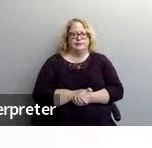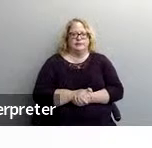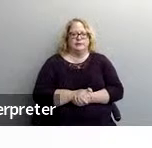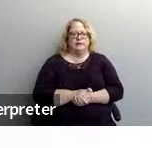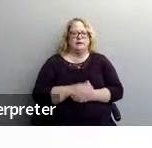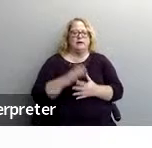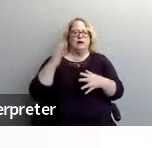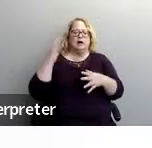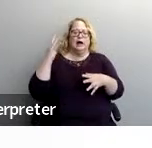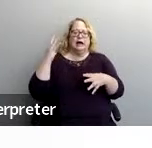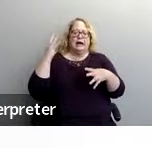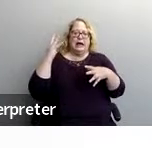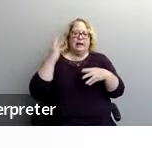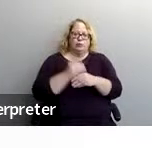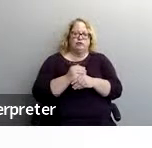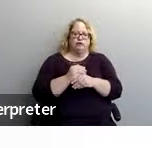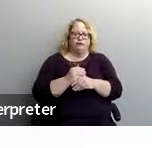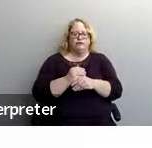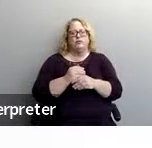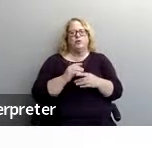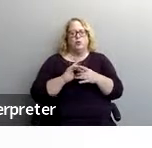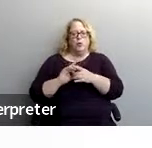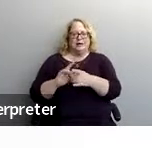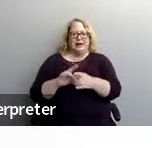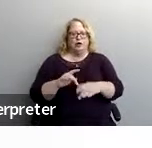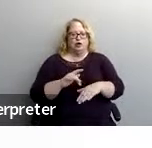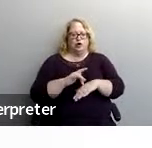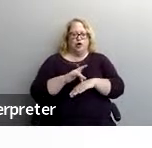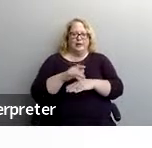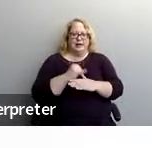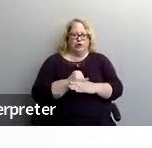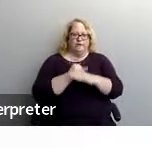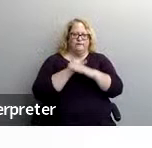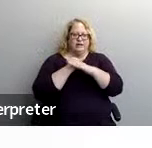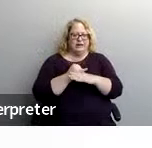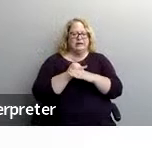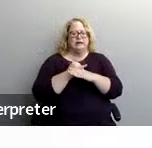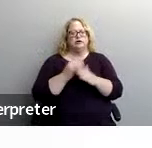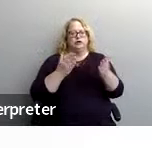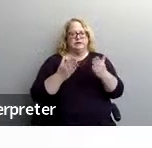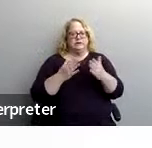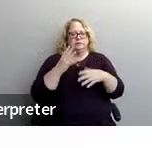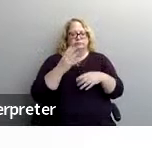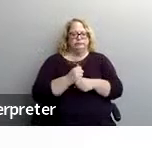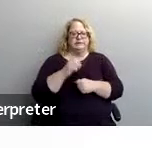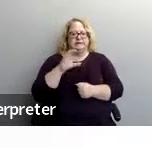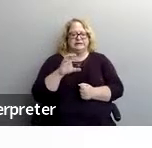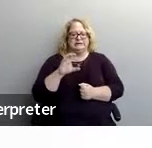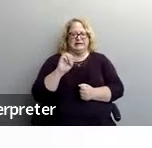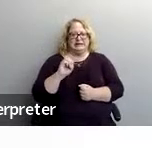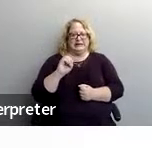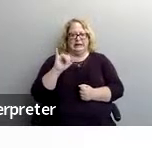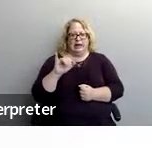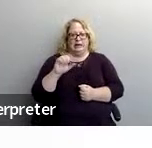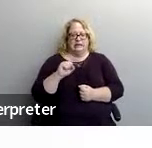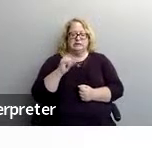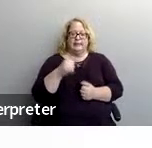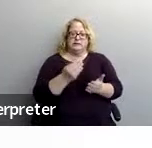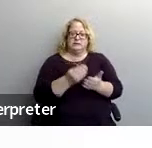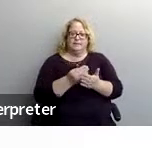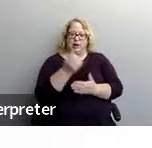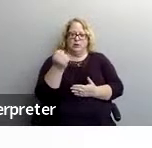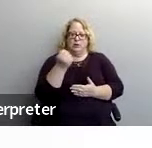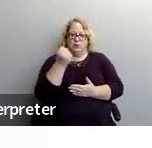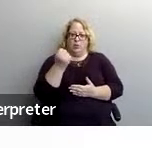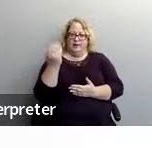Comprehensive Coordinating Early Intervening Services, which we call in short CEIS. These are the funds that we set